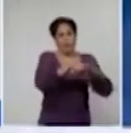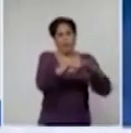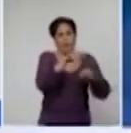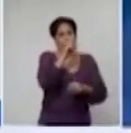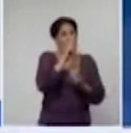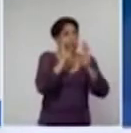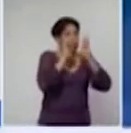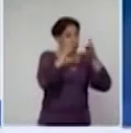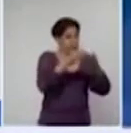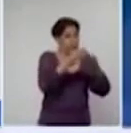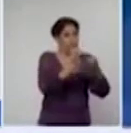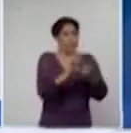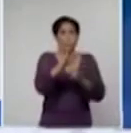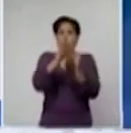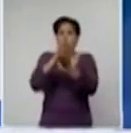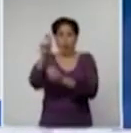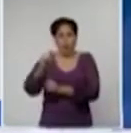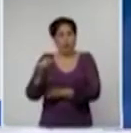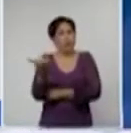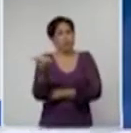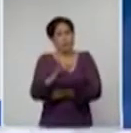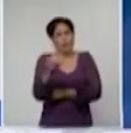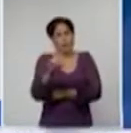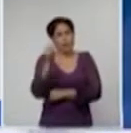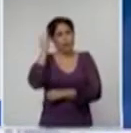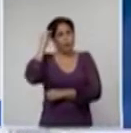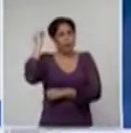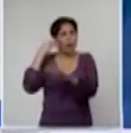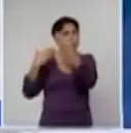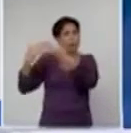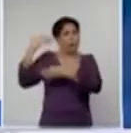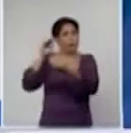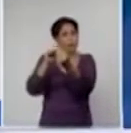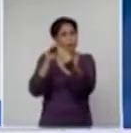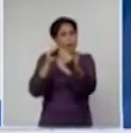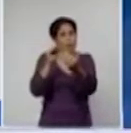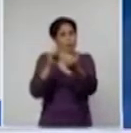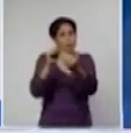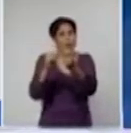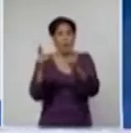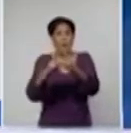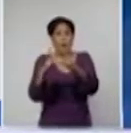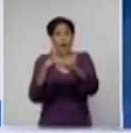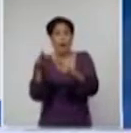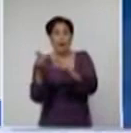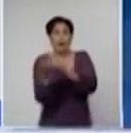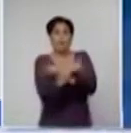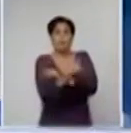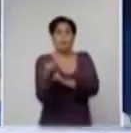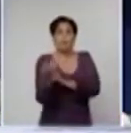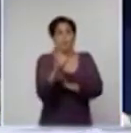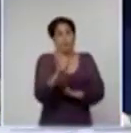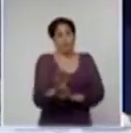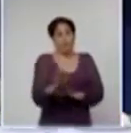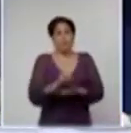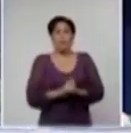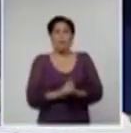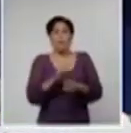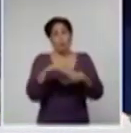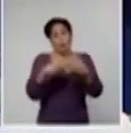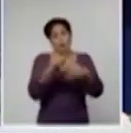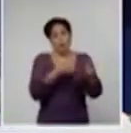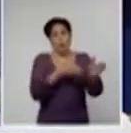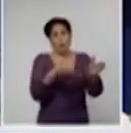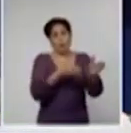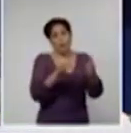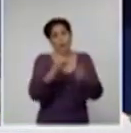This is the person who arrives at the island and is coming already with